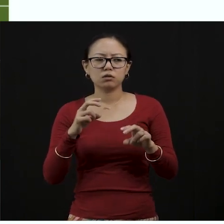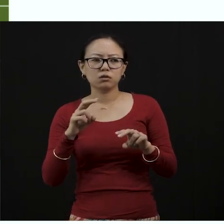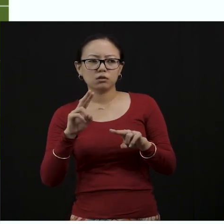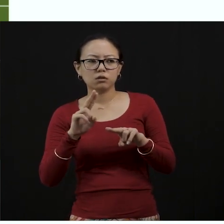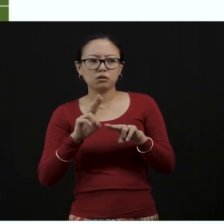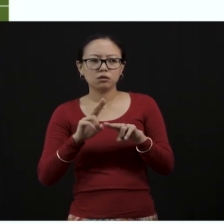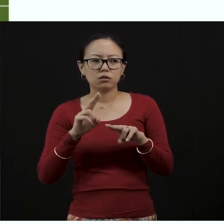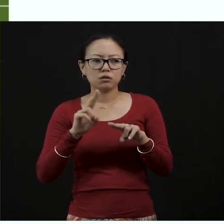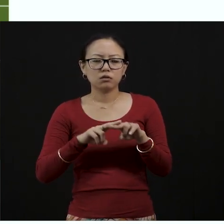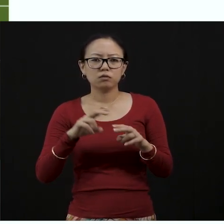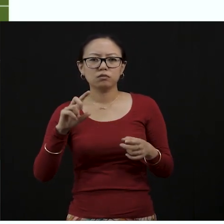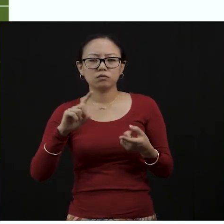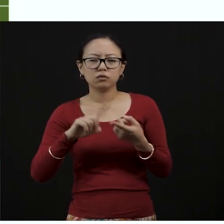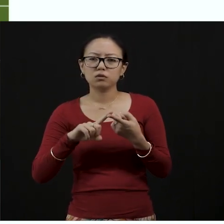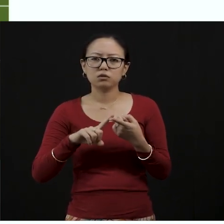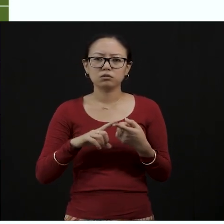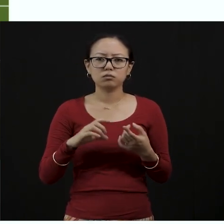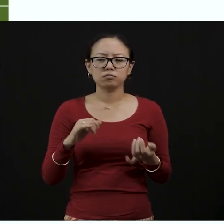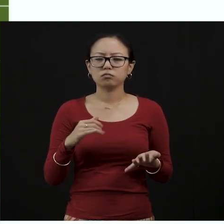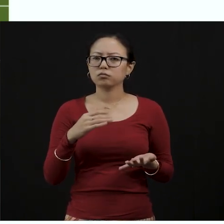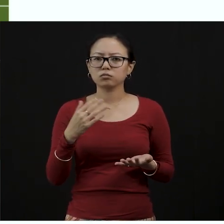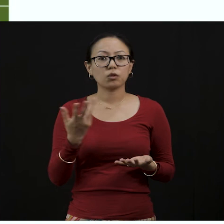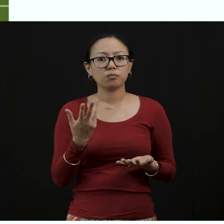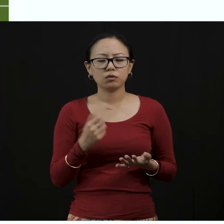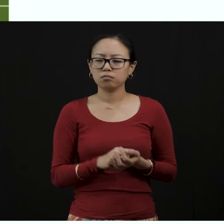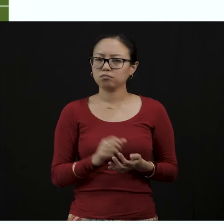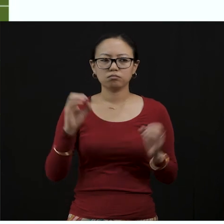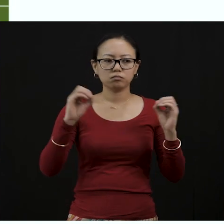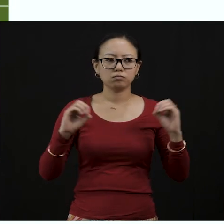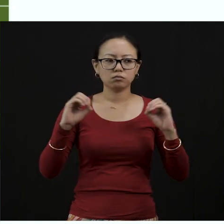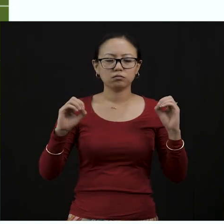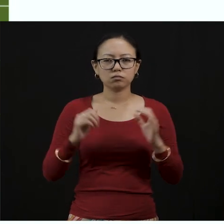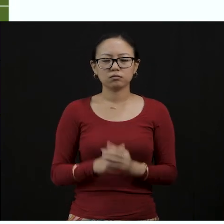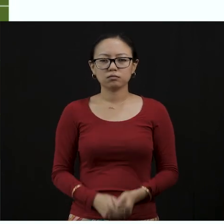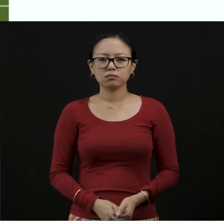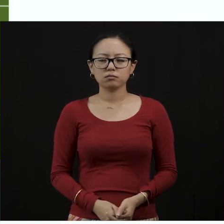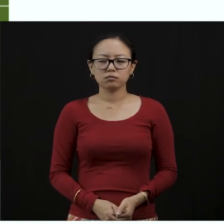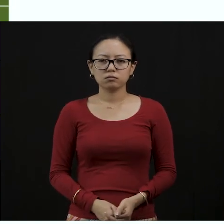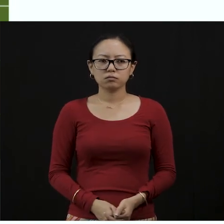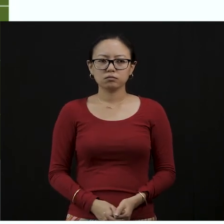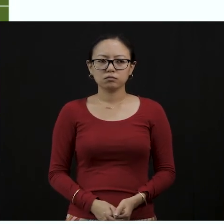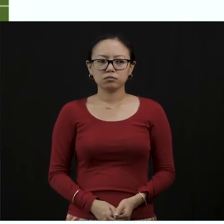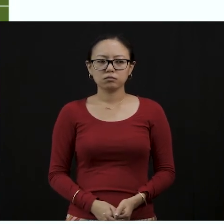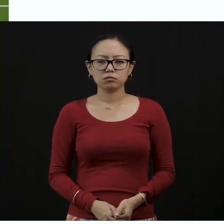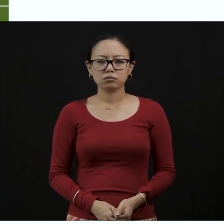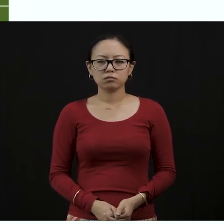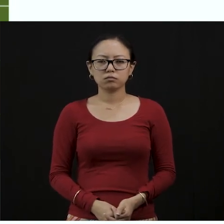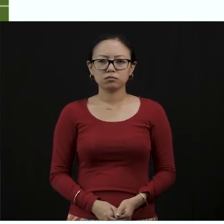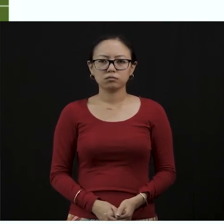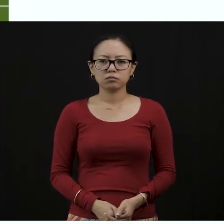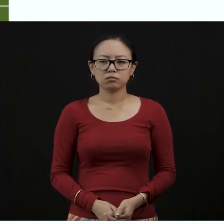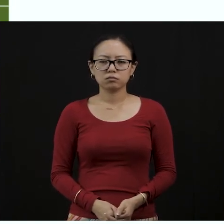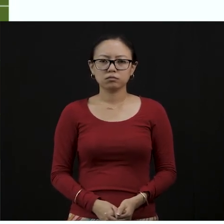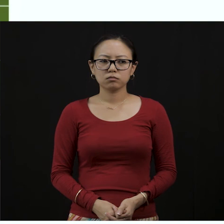either. So 3, 1, and 0. So number of straight lines 3, number of flat surface